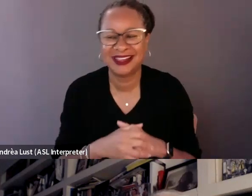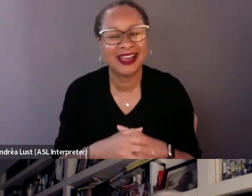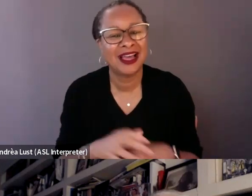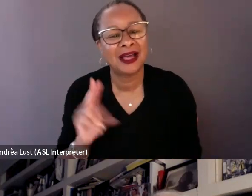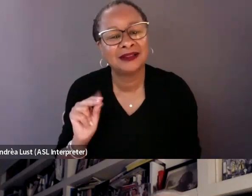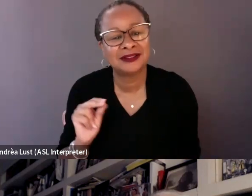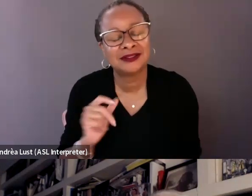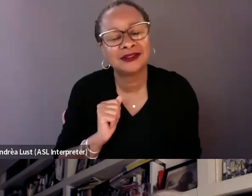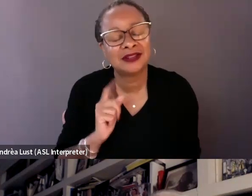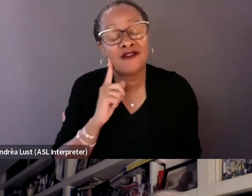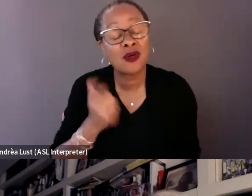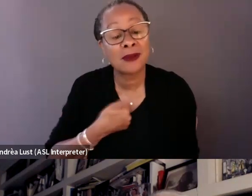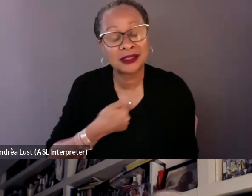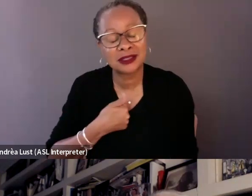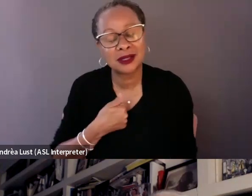you know, for me,